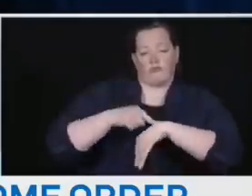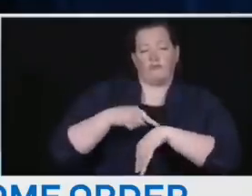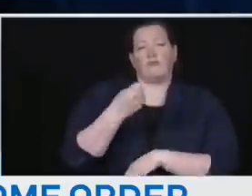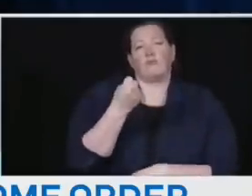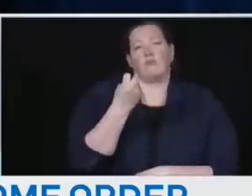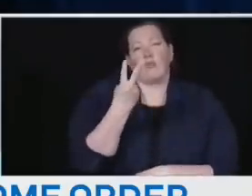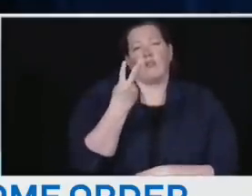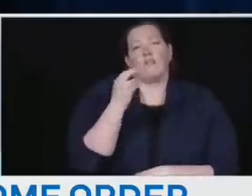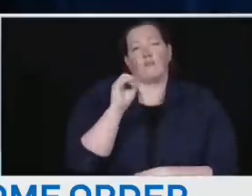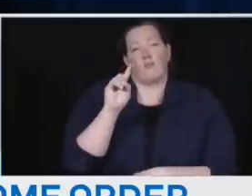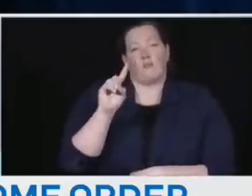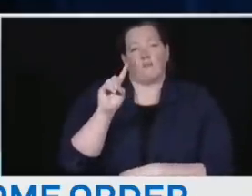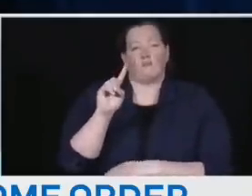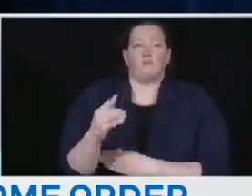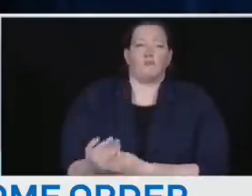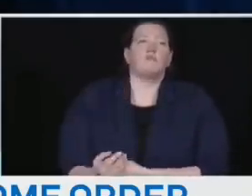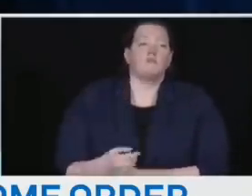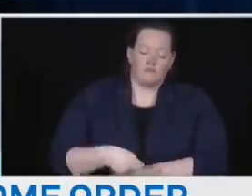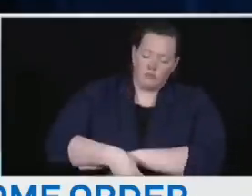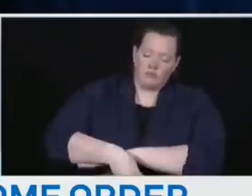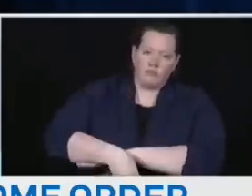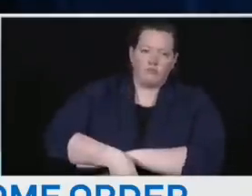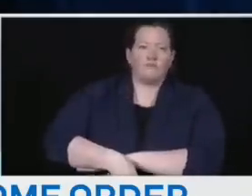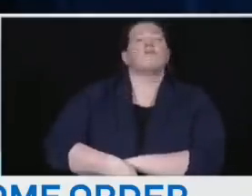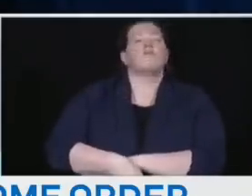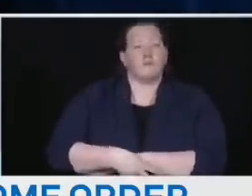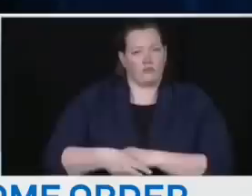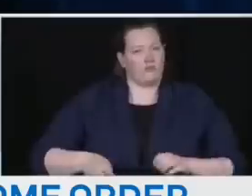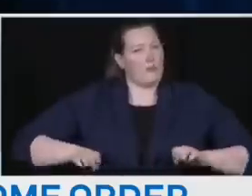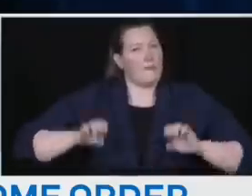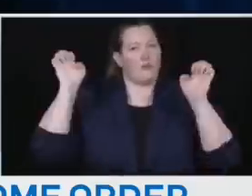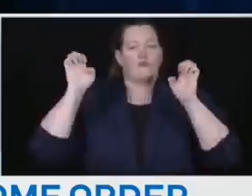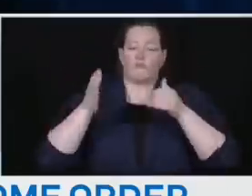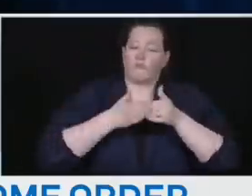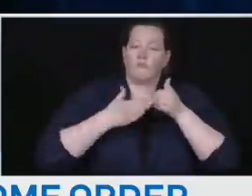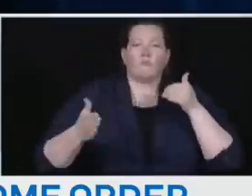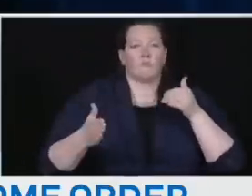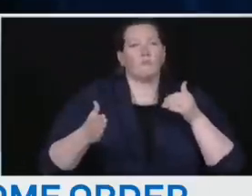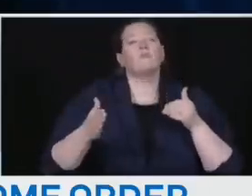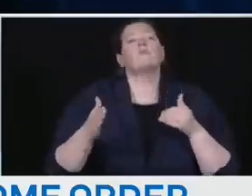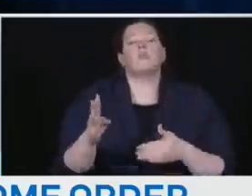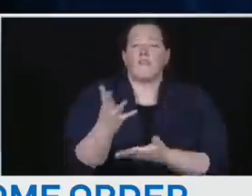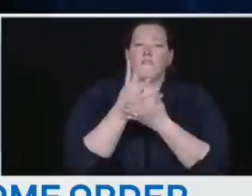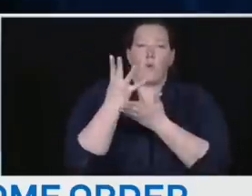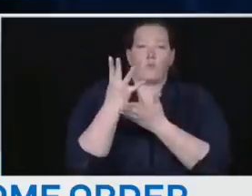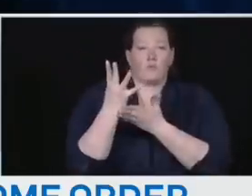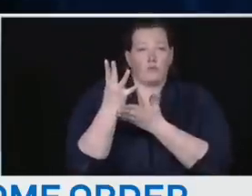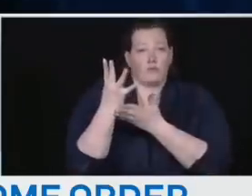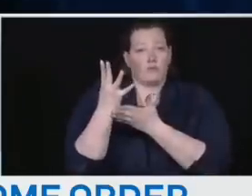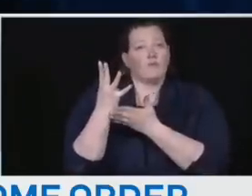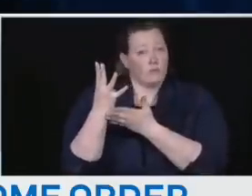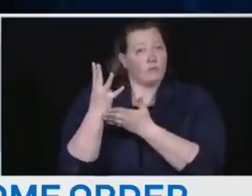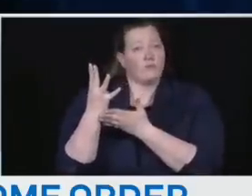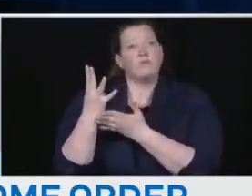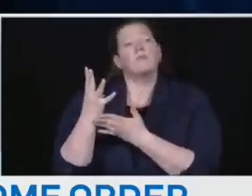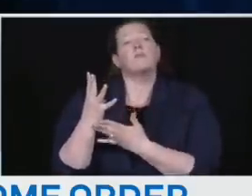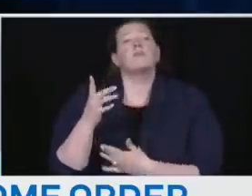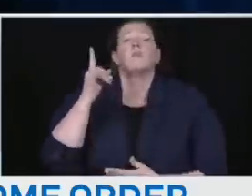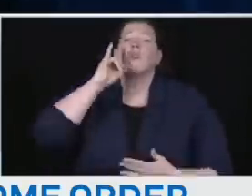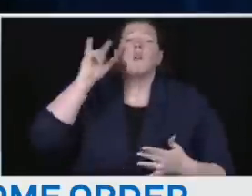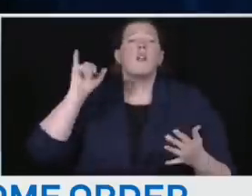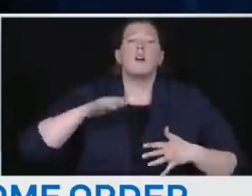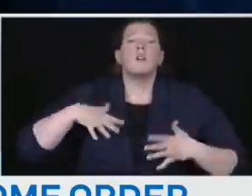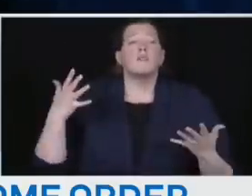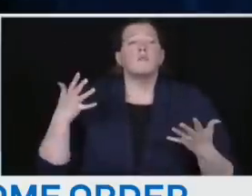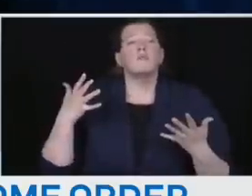mobility. Non-essential retail stores will go back to curbside pickup with delivery allowed from 6 a.m. to 9